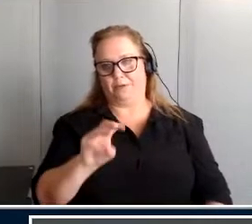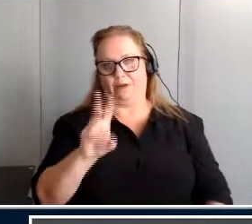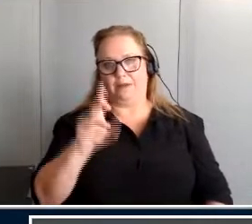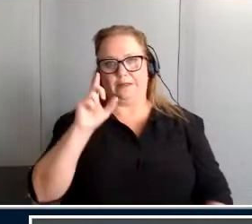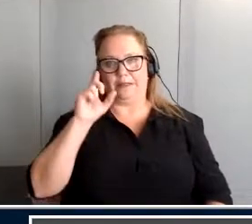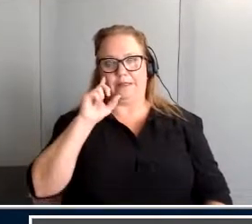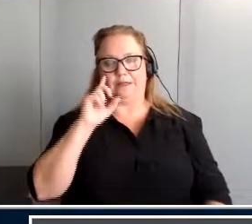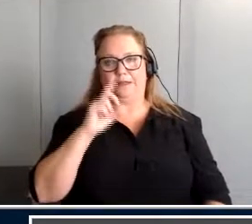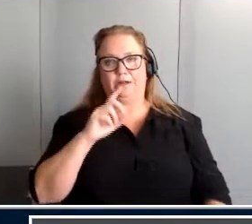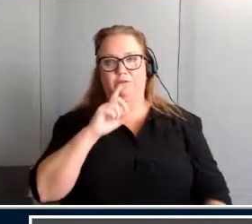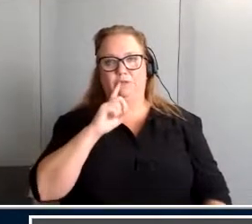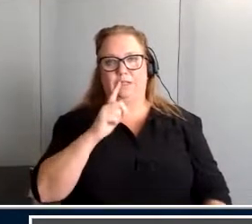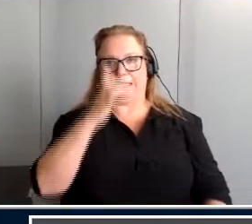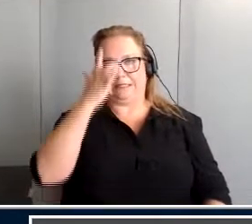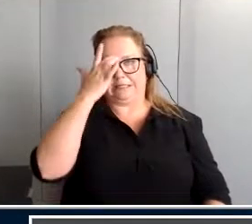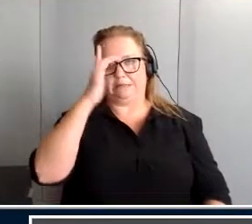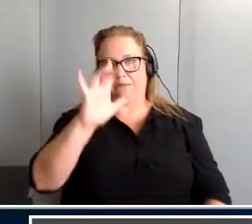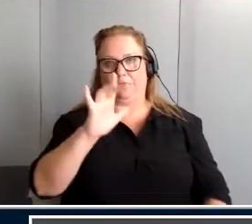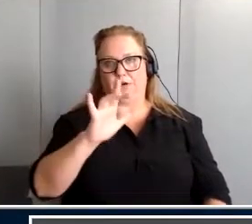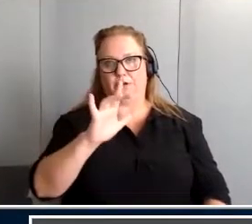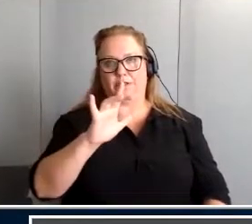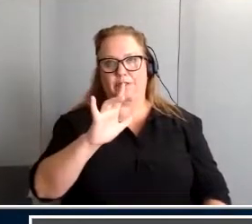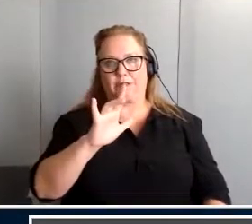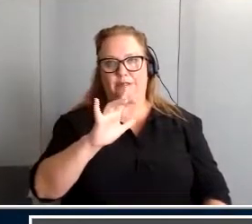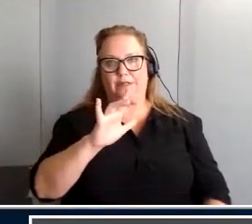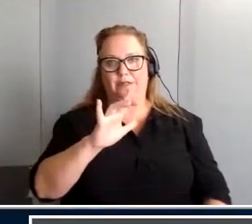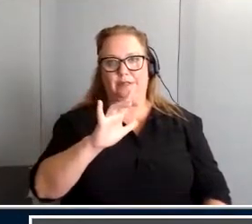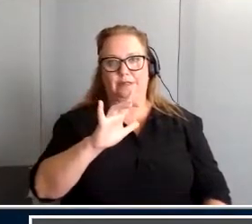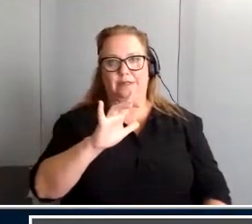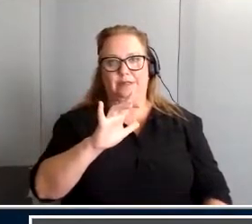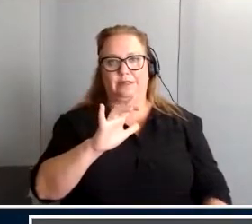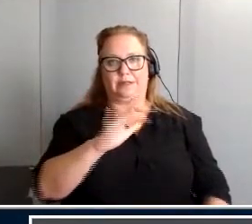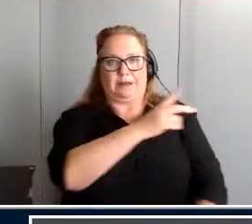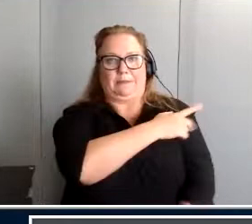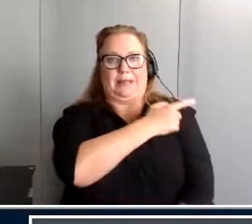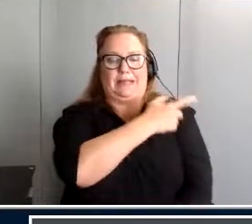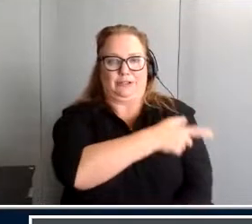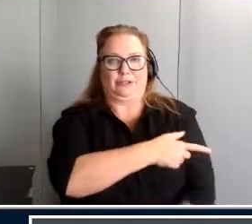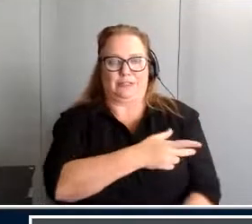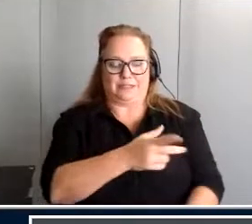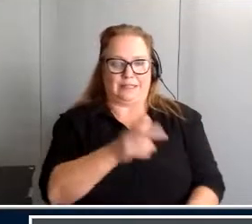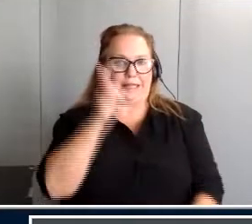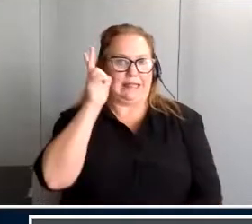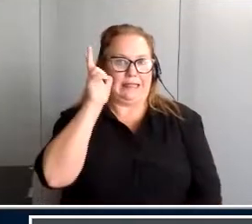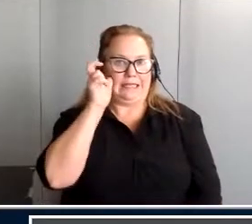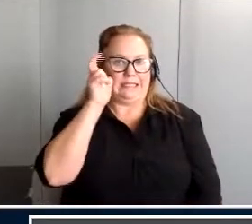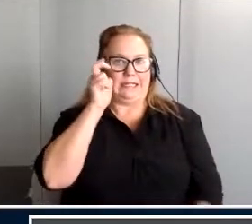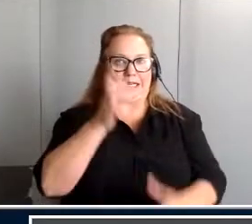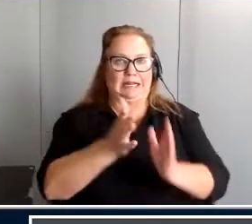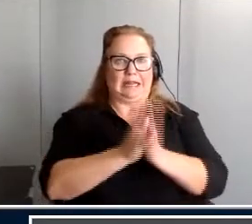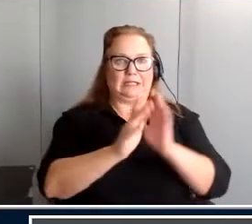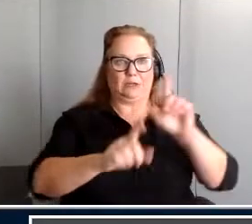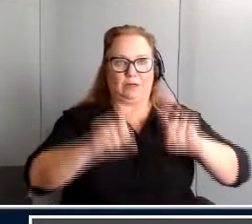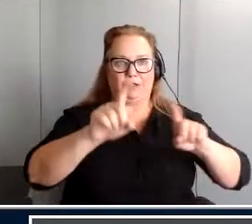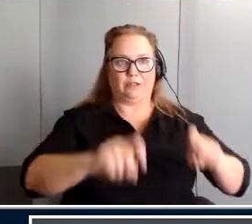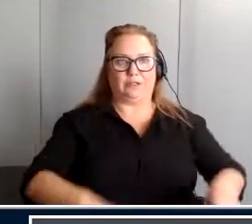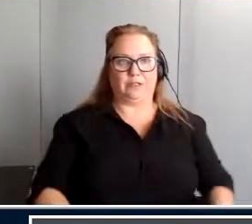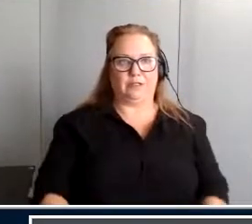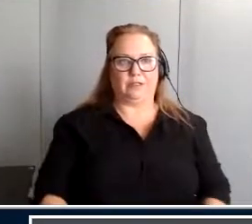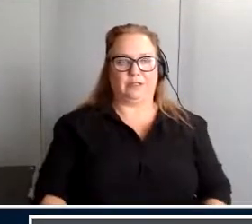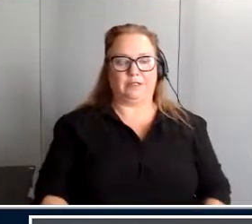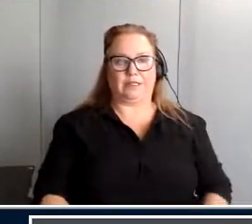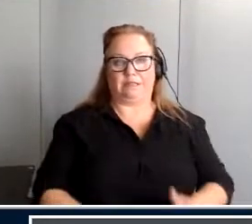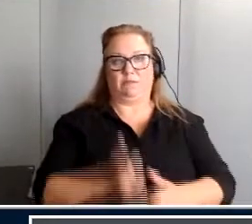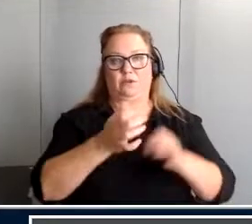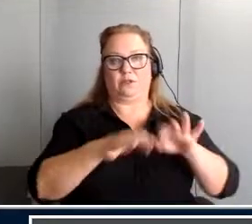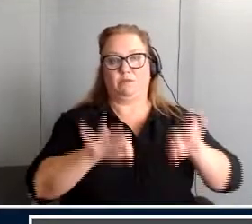really smart, Yeah, smart insightful folks who knew what to do. patients that listened and asked questions, right? Yeah. And that's most important, right, Dr.